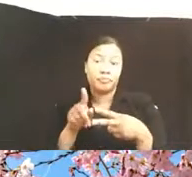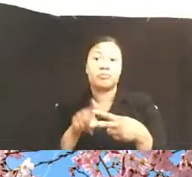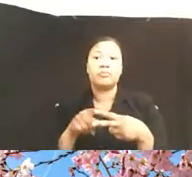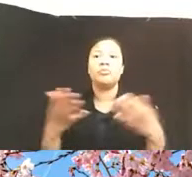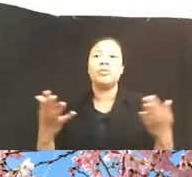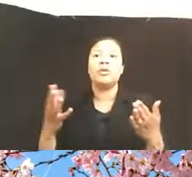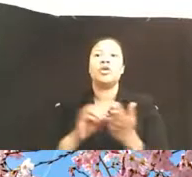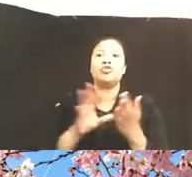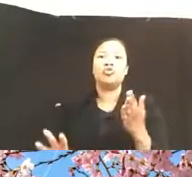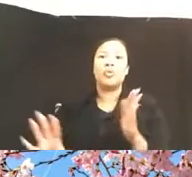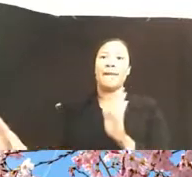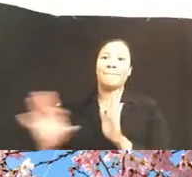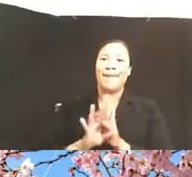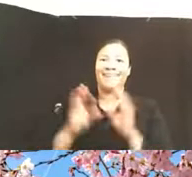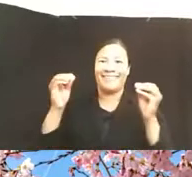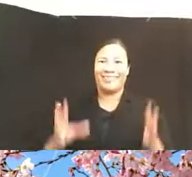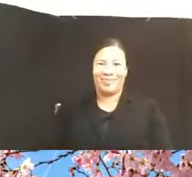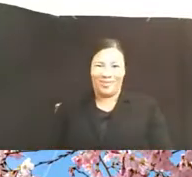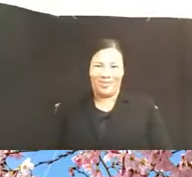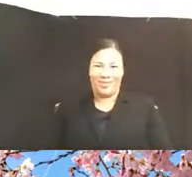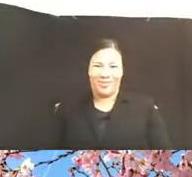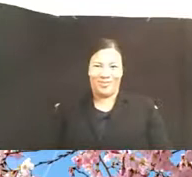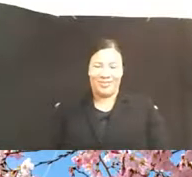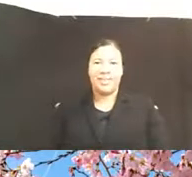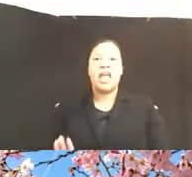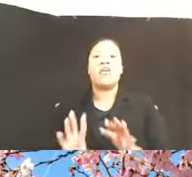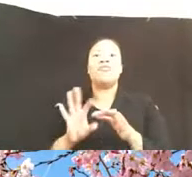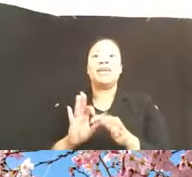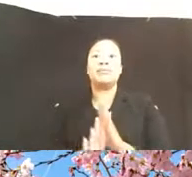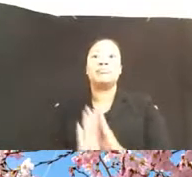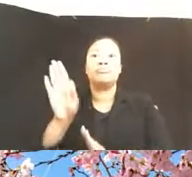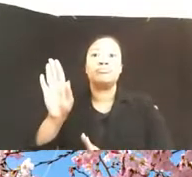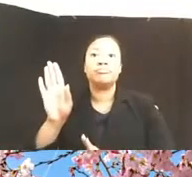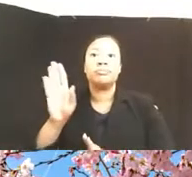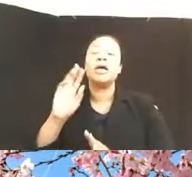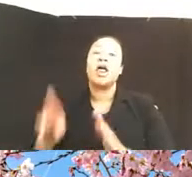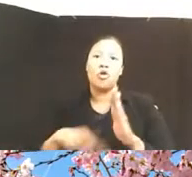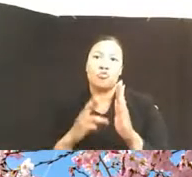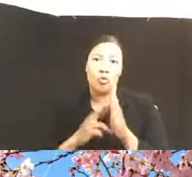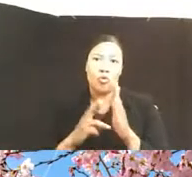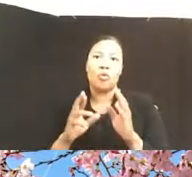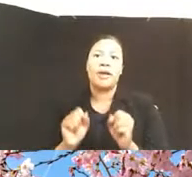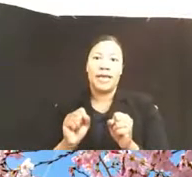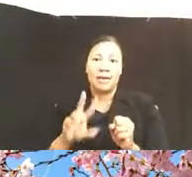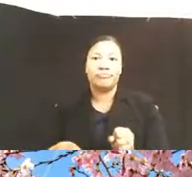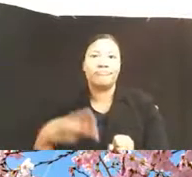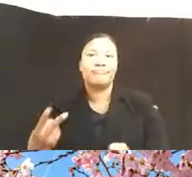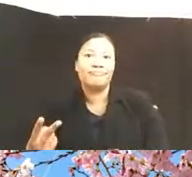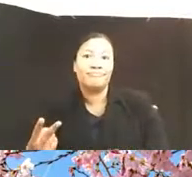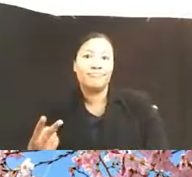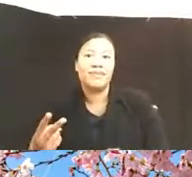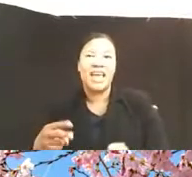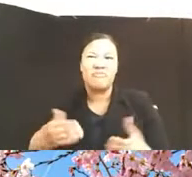the teacher. As the relationship builds, the roles can be and are reversed in some of the most empowering